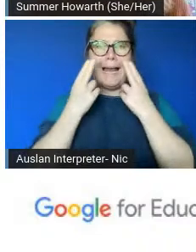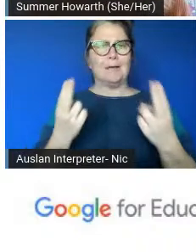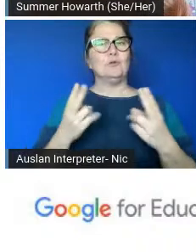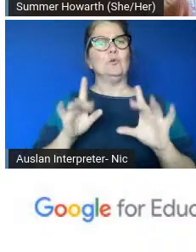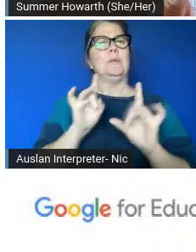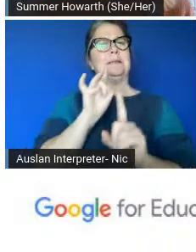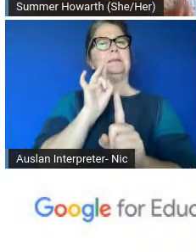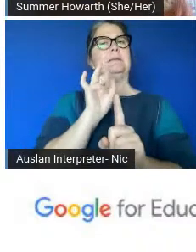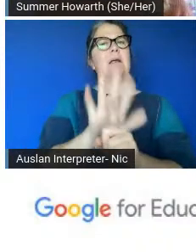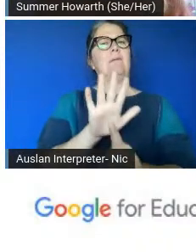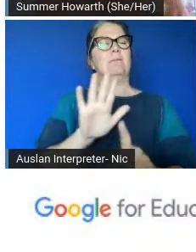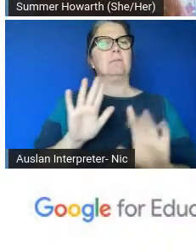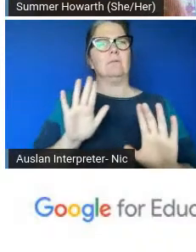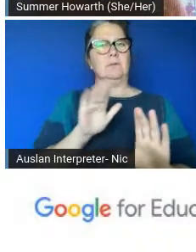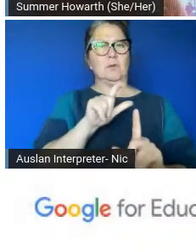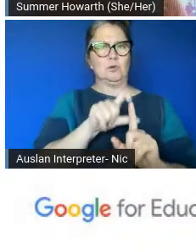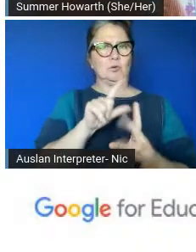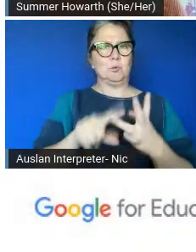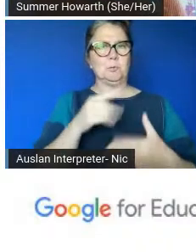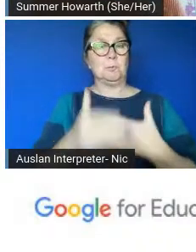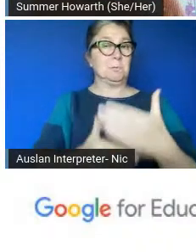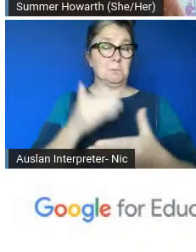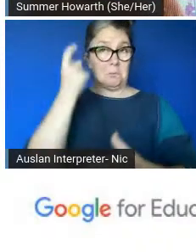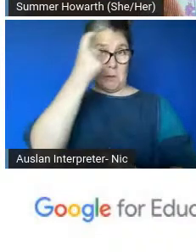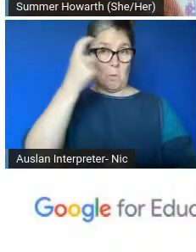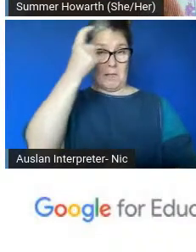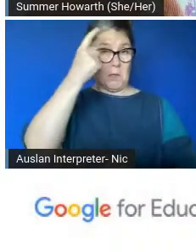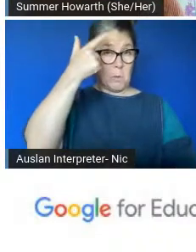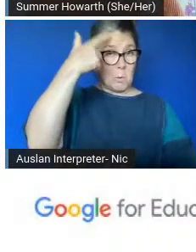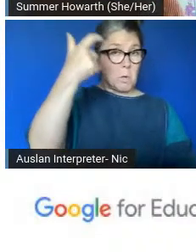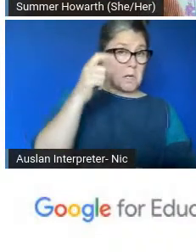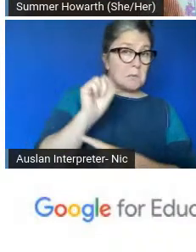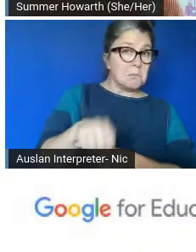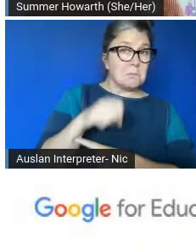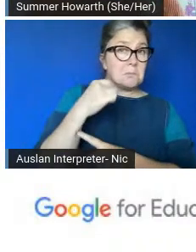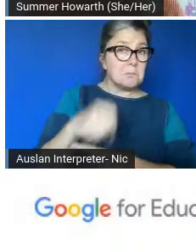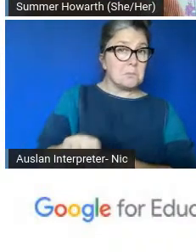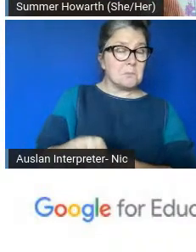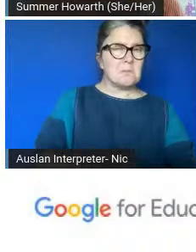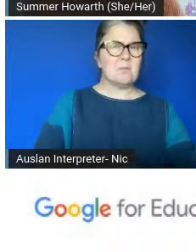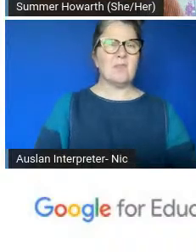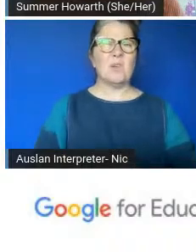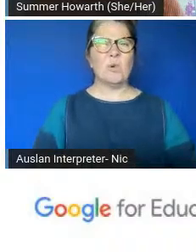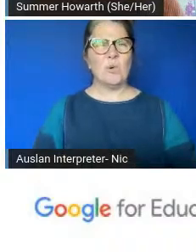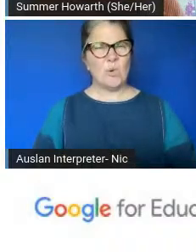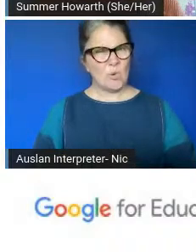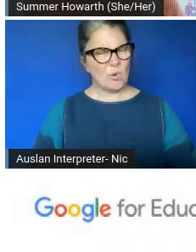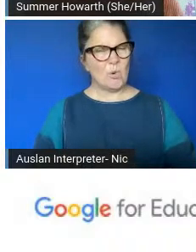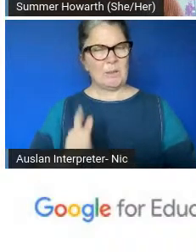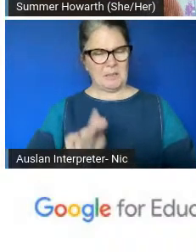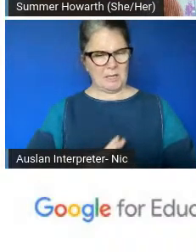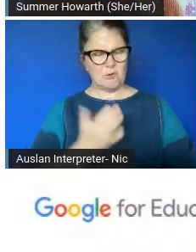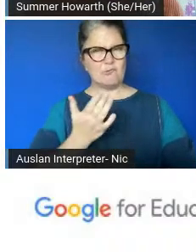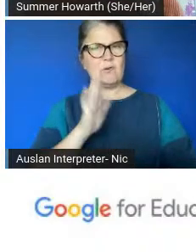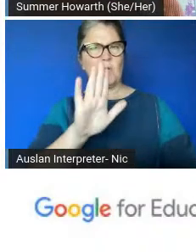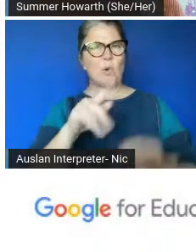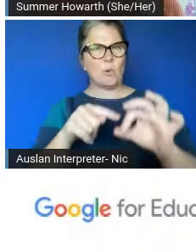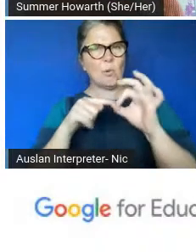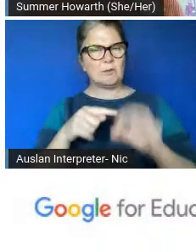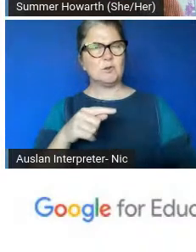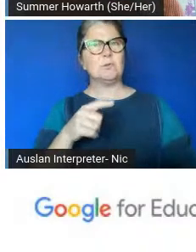wonder if that's a good idea or not. Well, an interesting question. Should you fix stuff? Yeah.